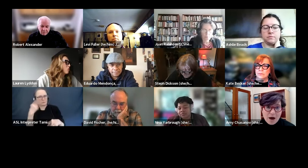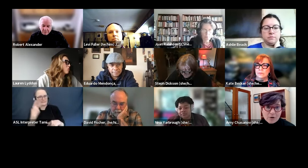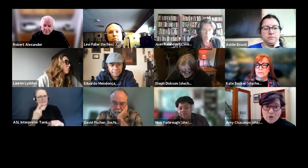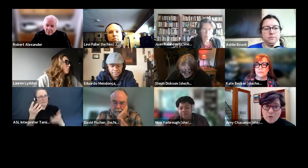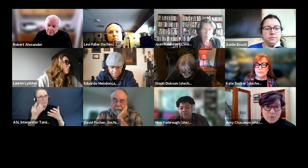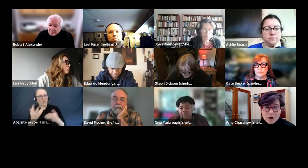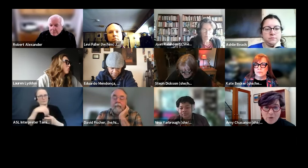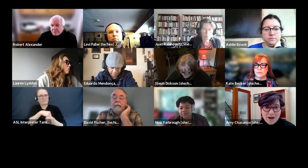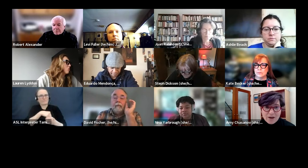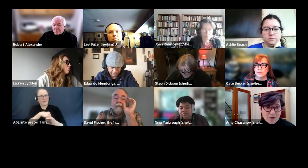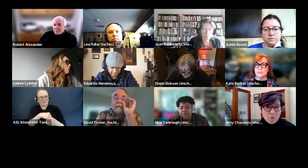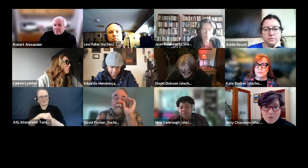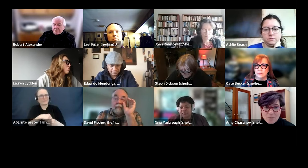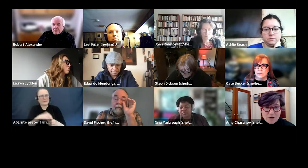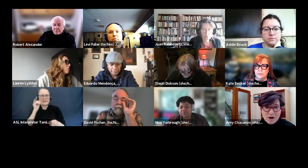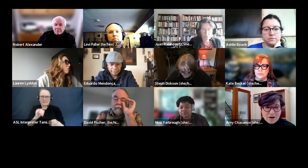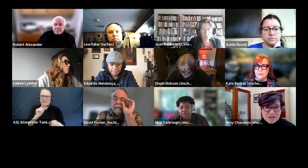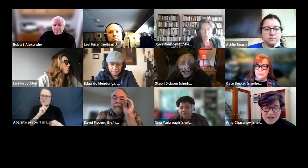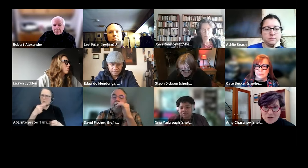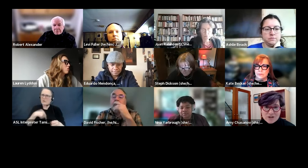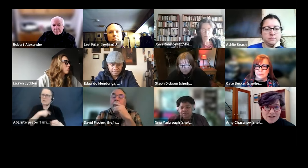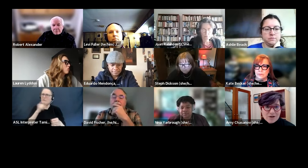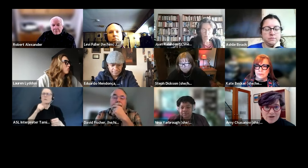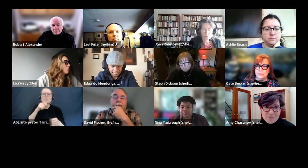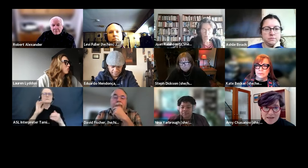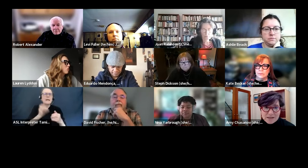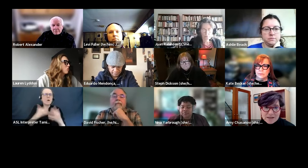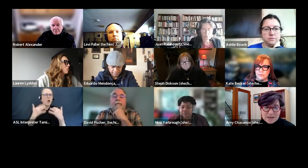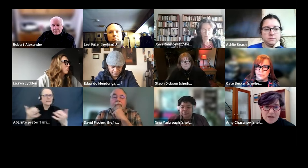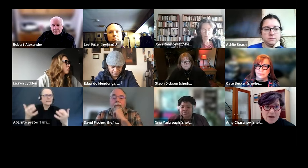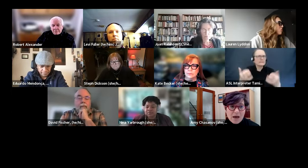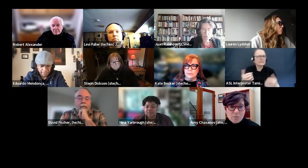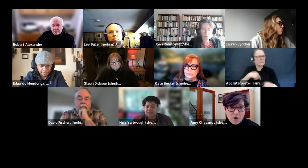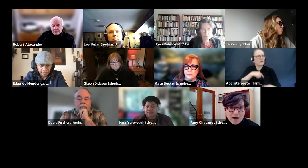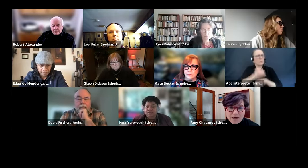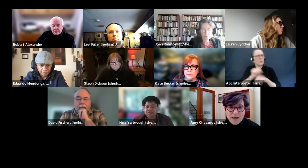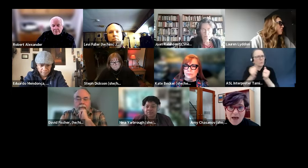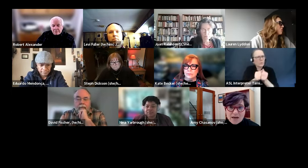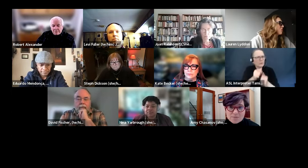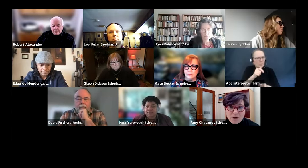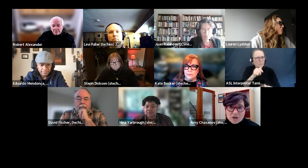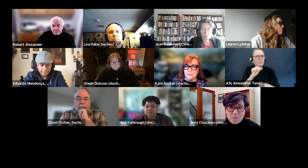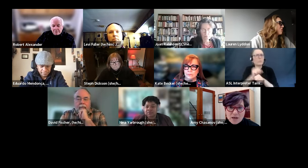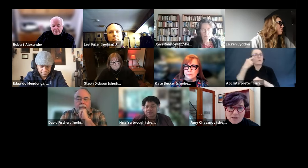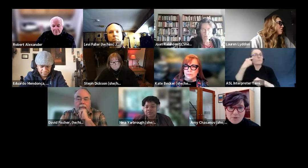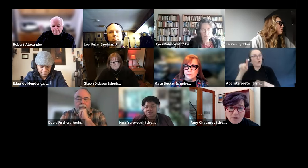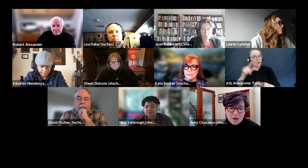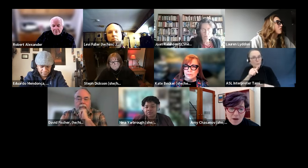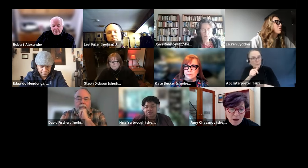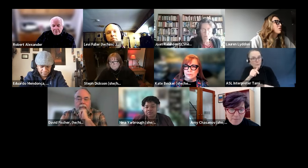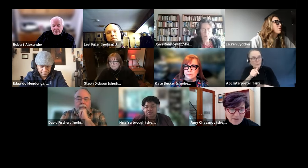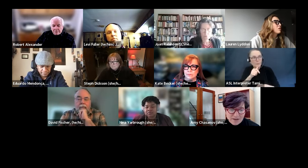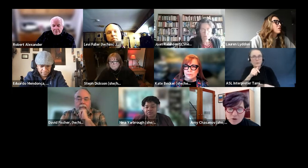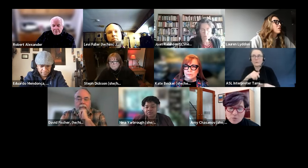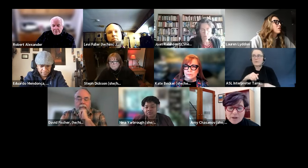about who we work with and what we put on our stages and in our spaces and broadening that as much as possible.